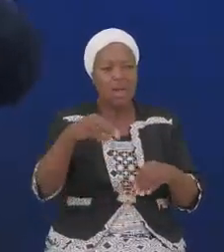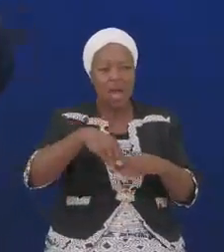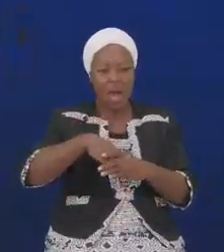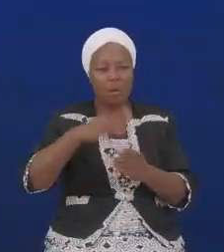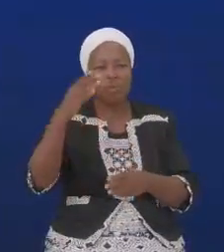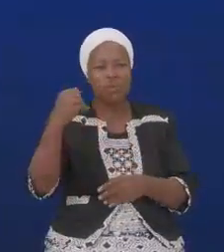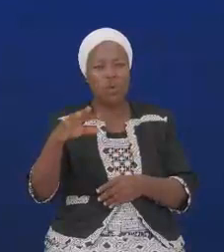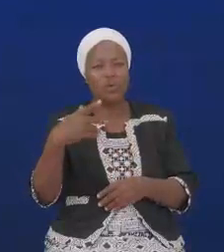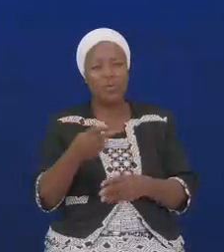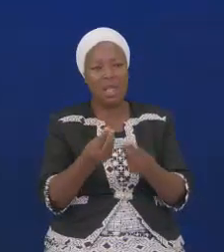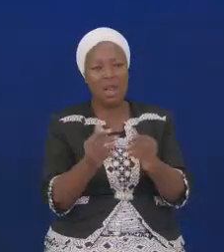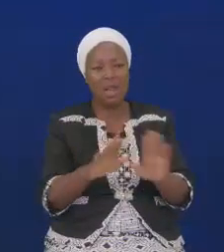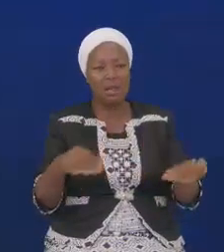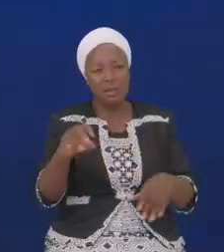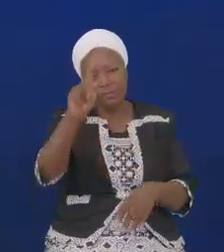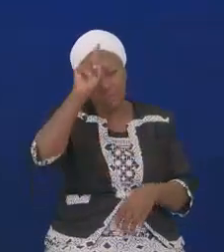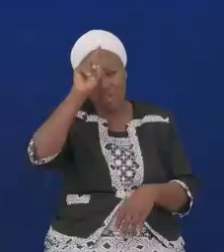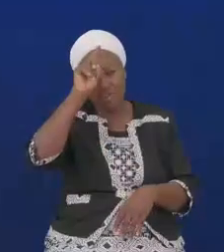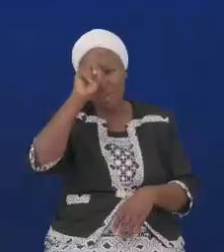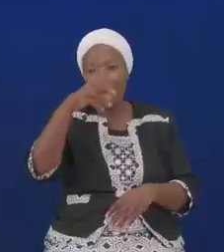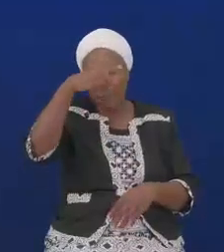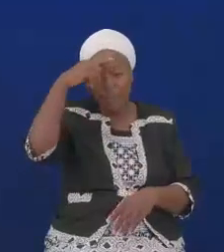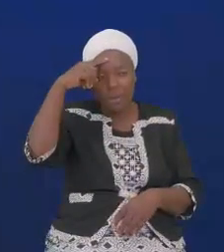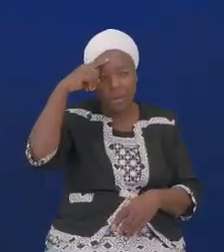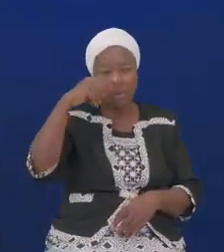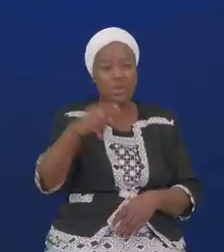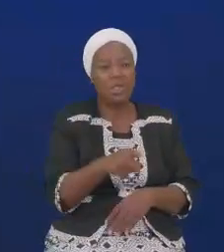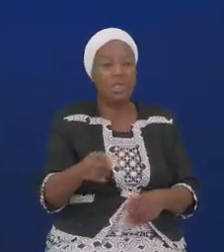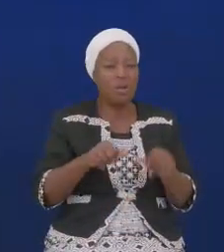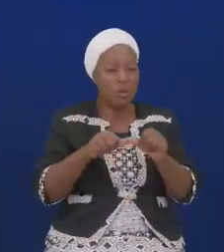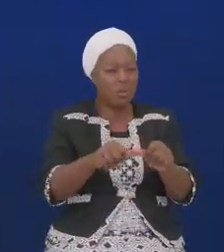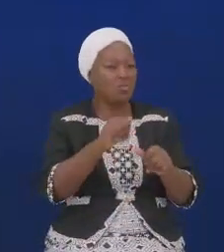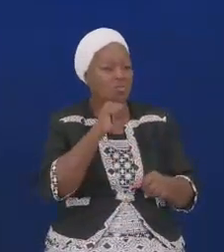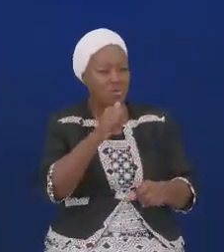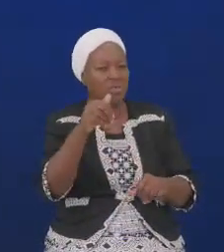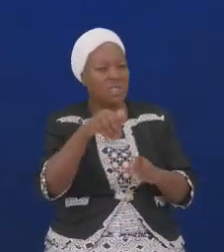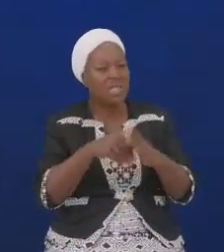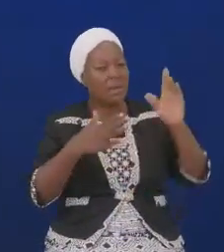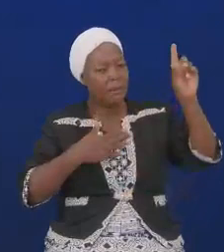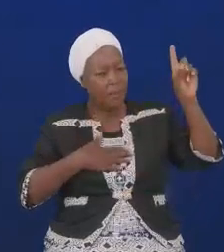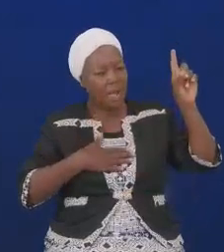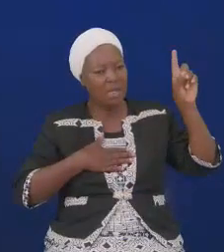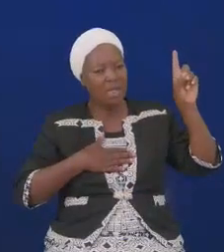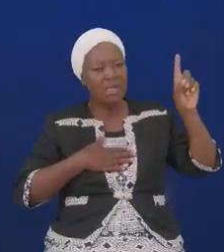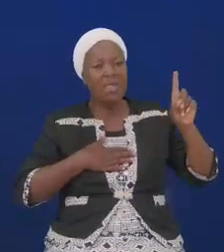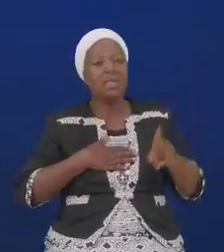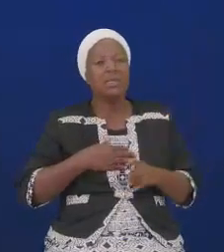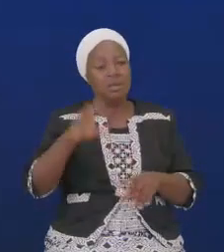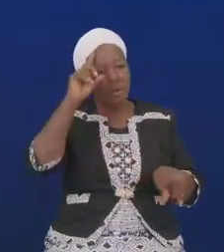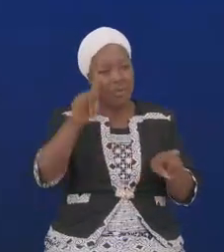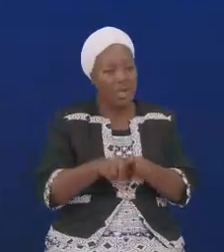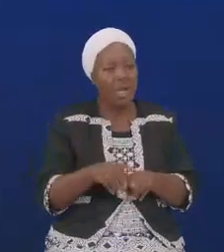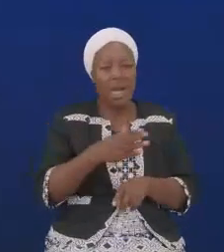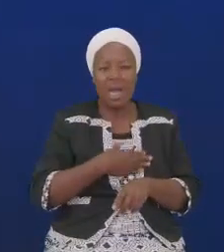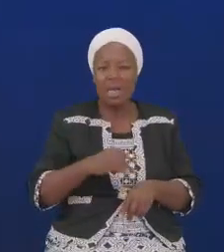out of the land of Egypt, because they continued not in my covenant, and I